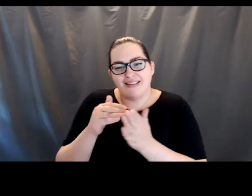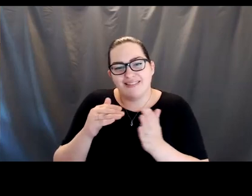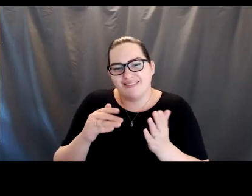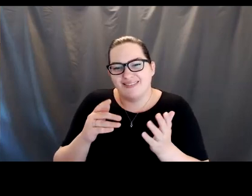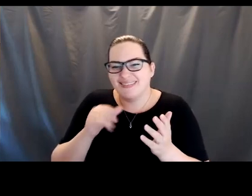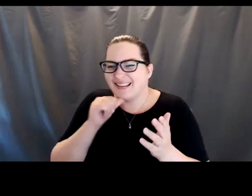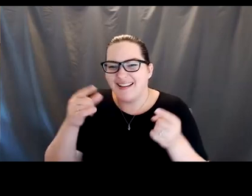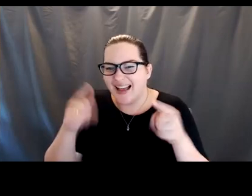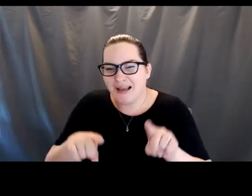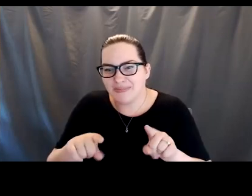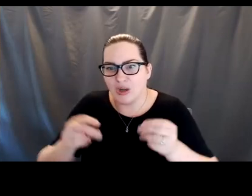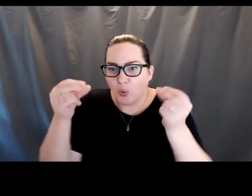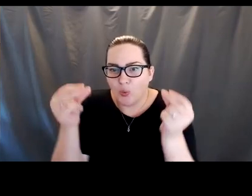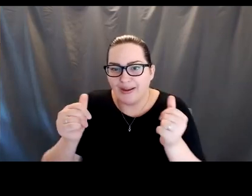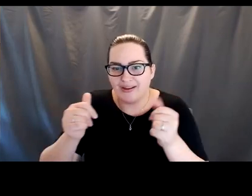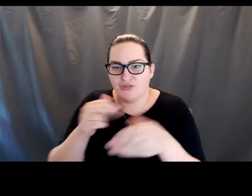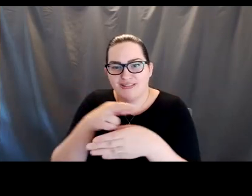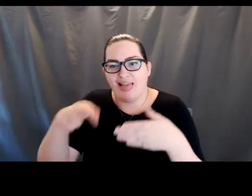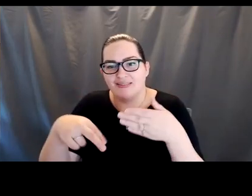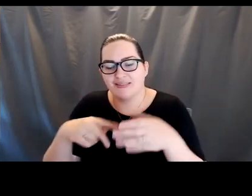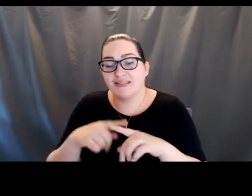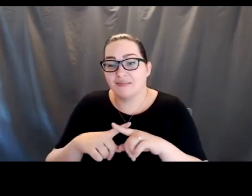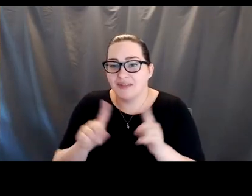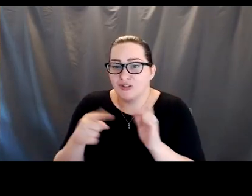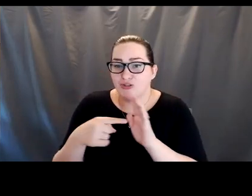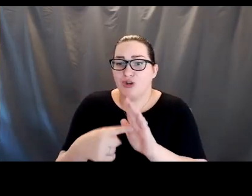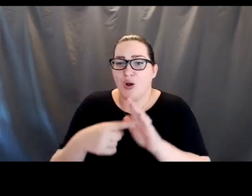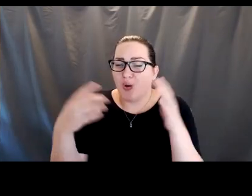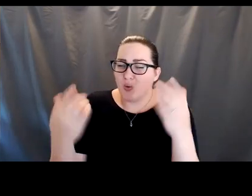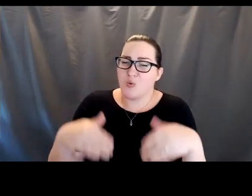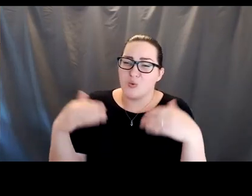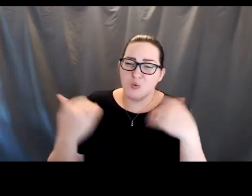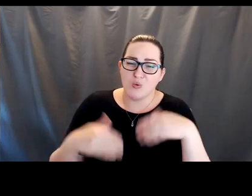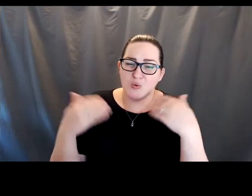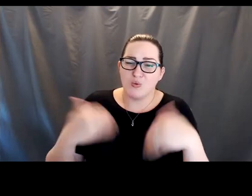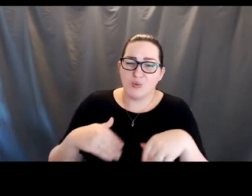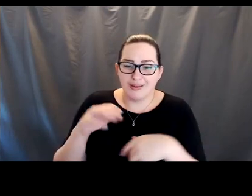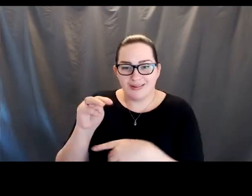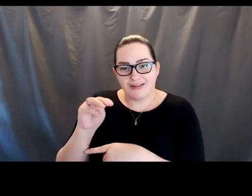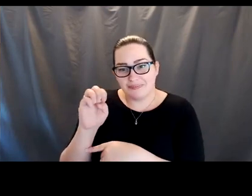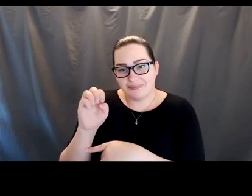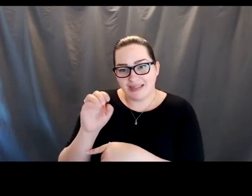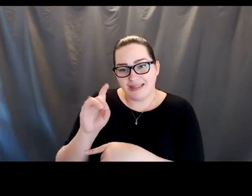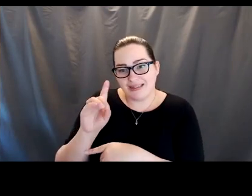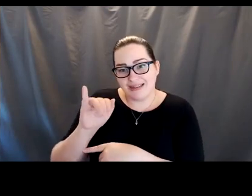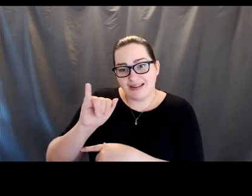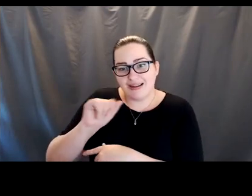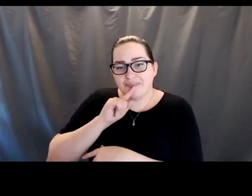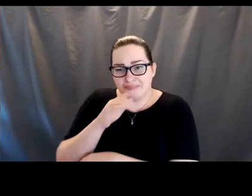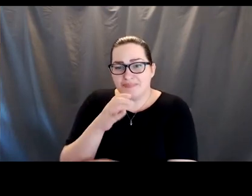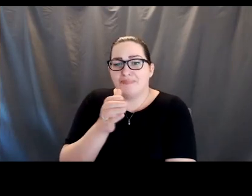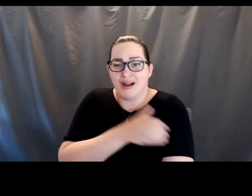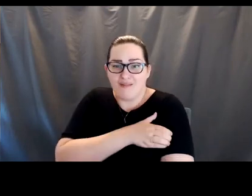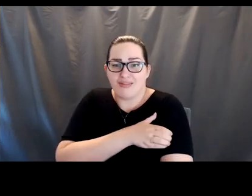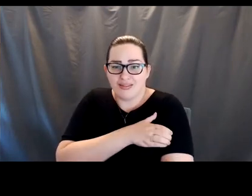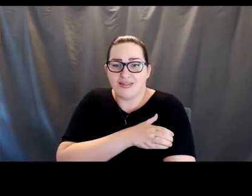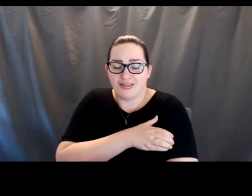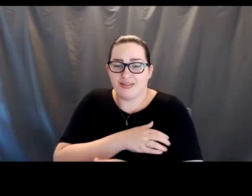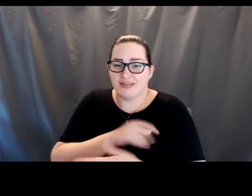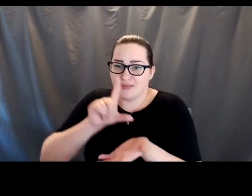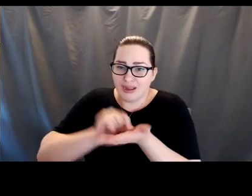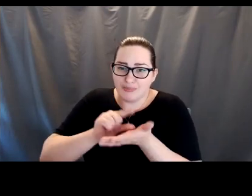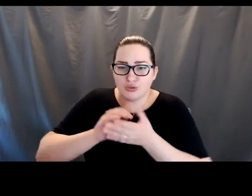incredible. But I do think that shows the power of media, like what you really can do if you do it